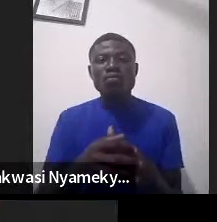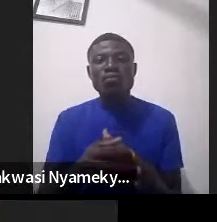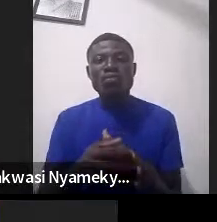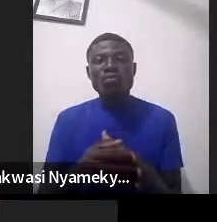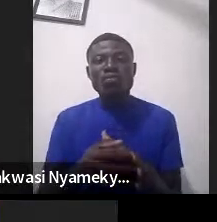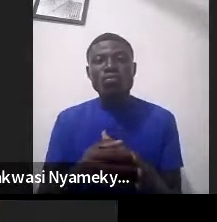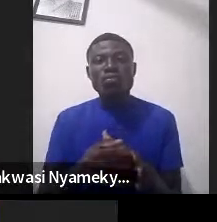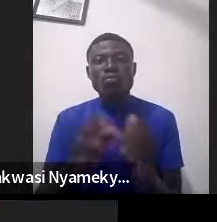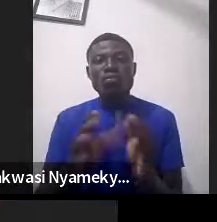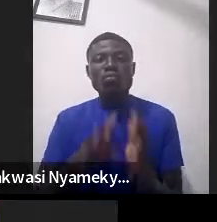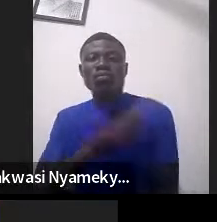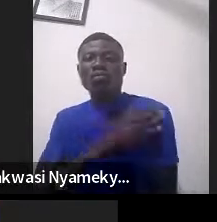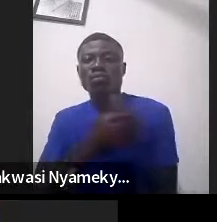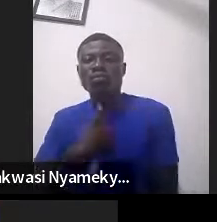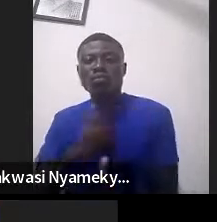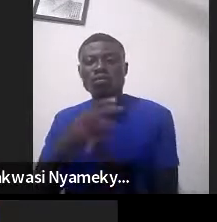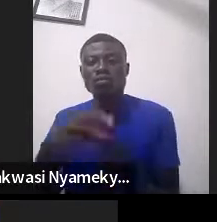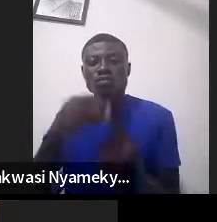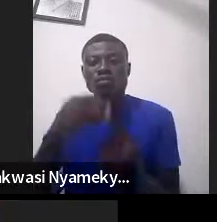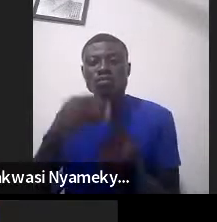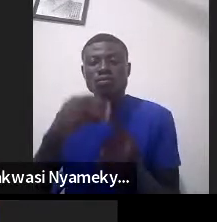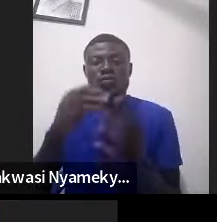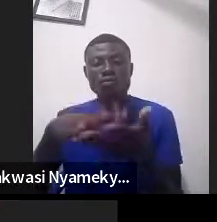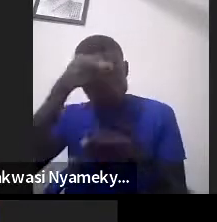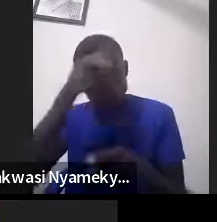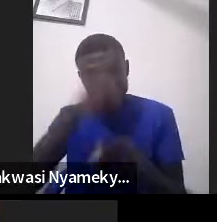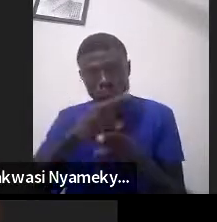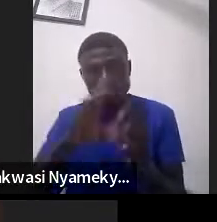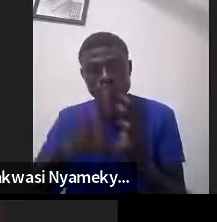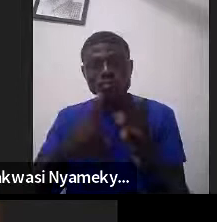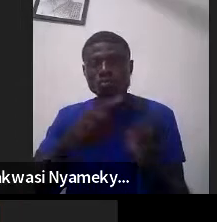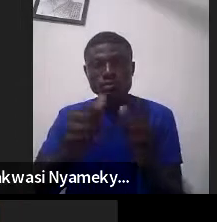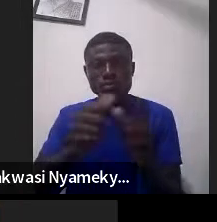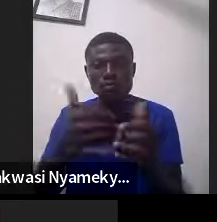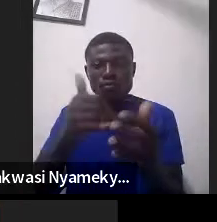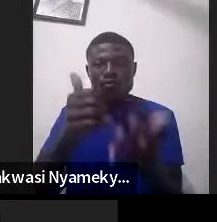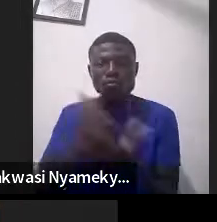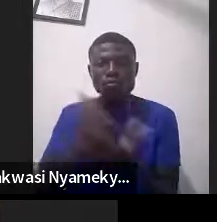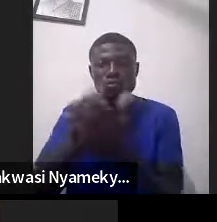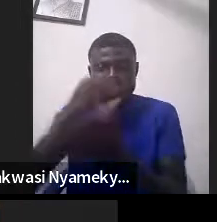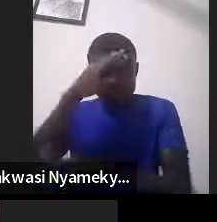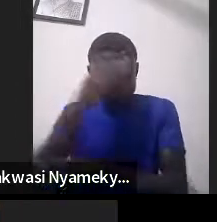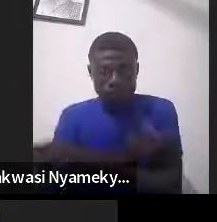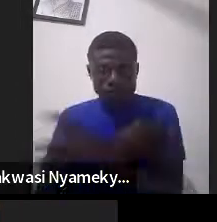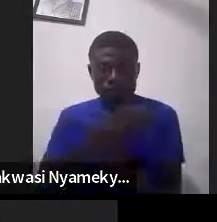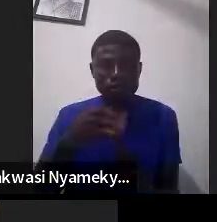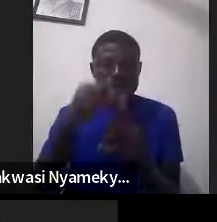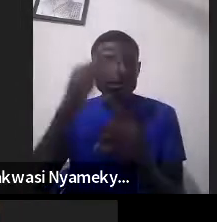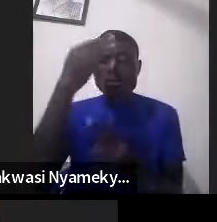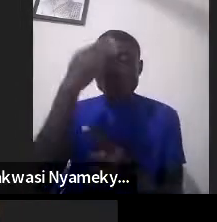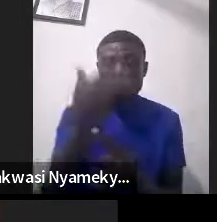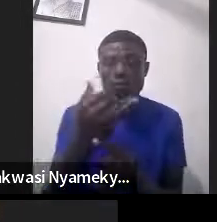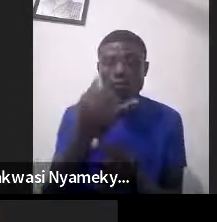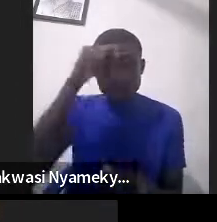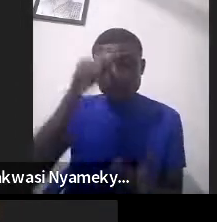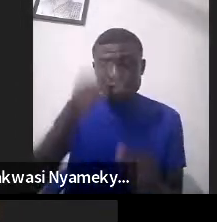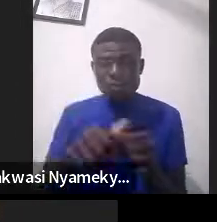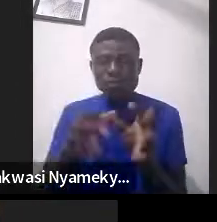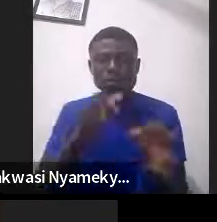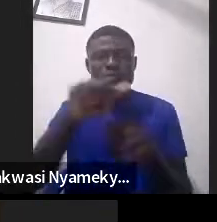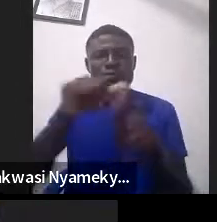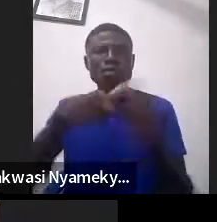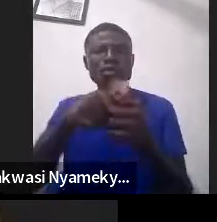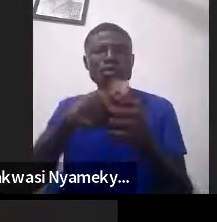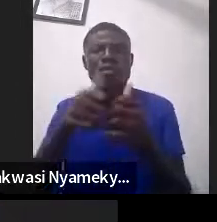Benjamin has dyslexia and you're doing everything to help him, especially because remember you already spoke about the fact